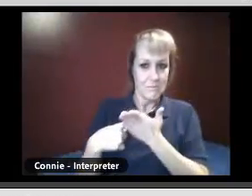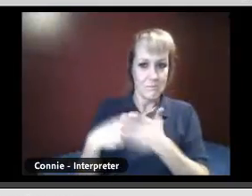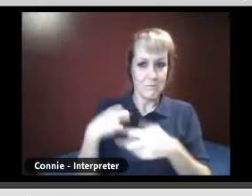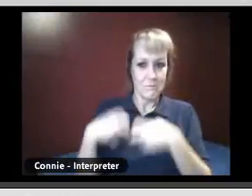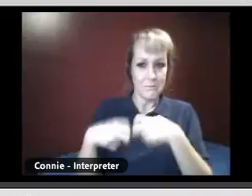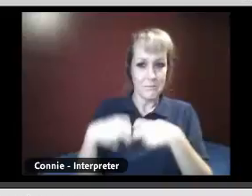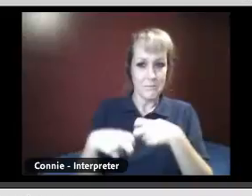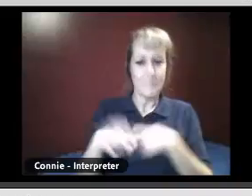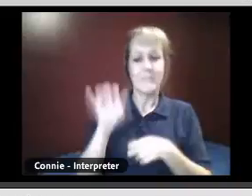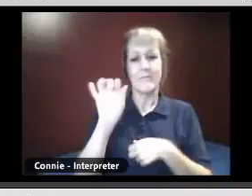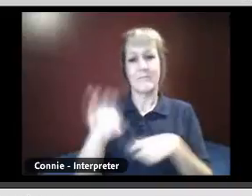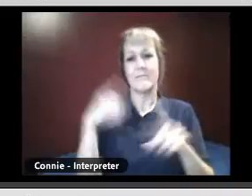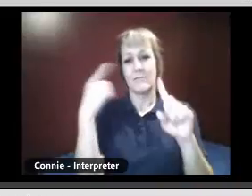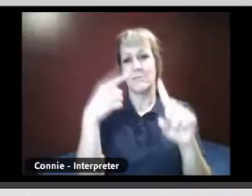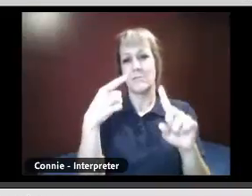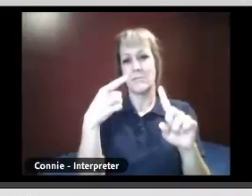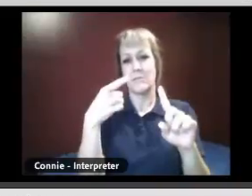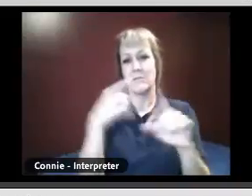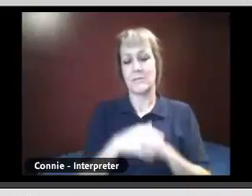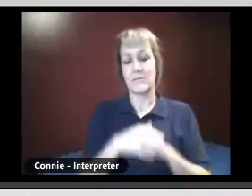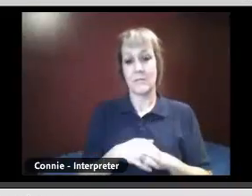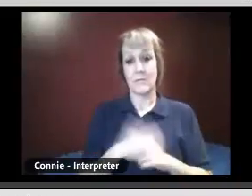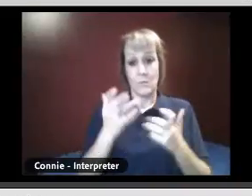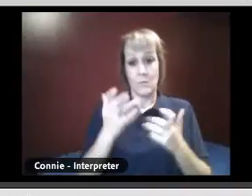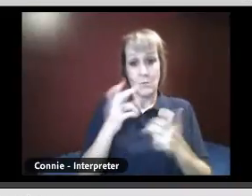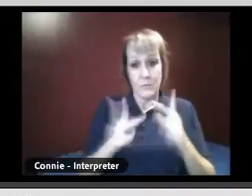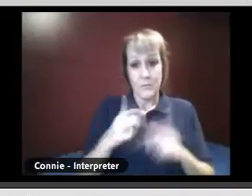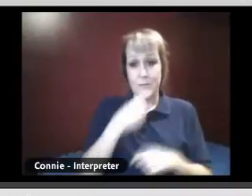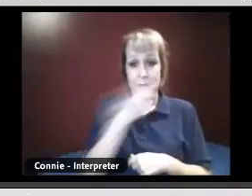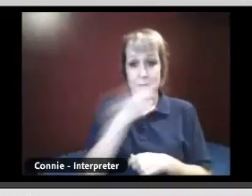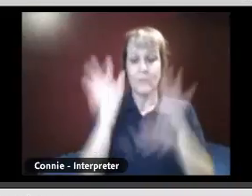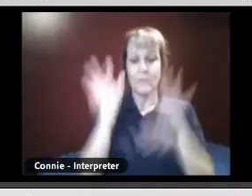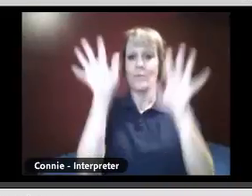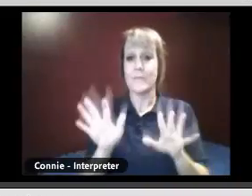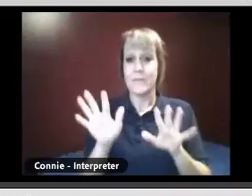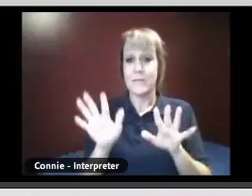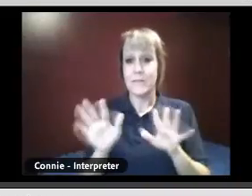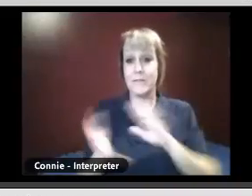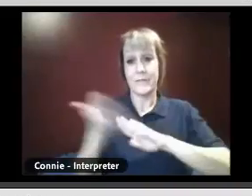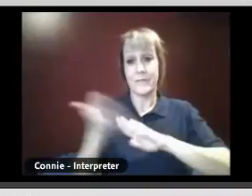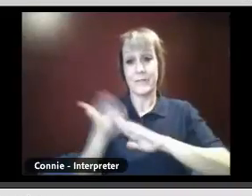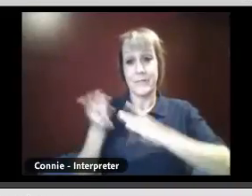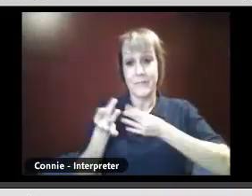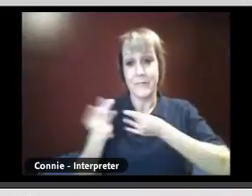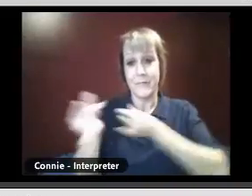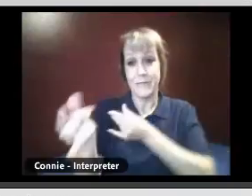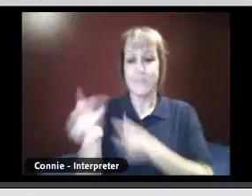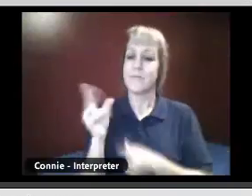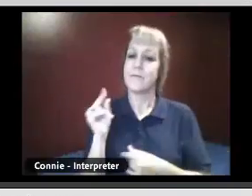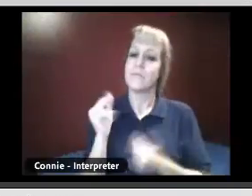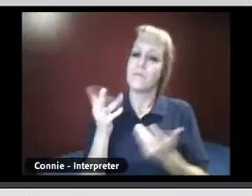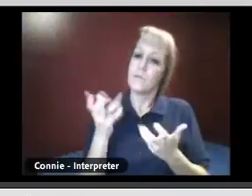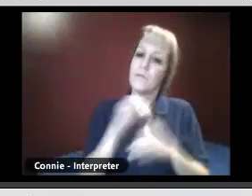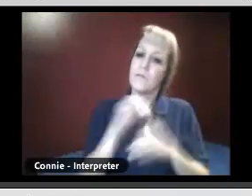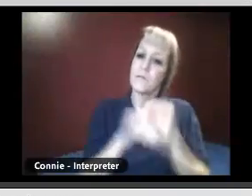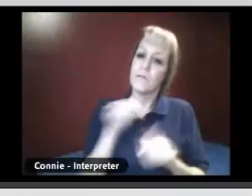that's the goal. You don't only want people to tell you when things are great, and running smoothly. You want people to feel as comfortable coming to